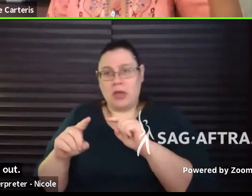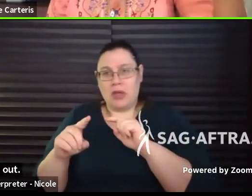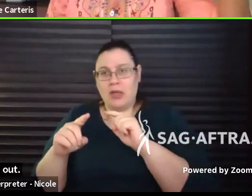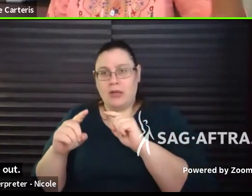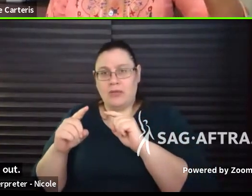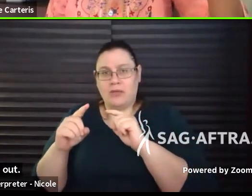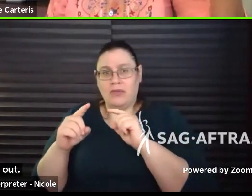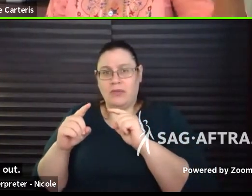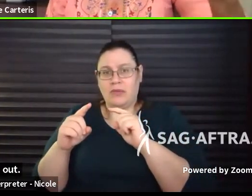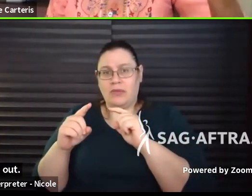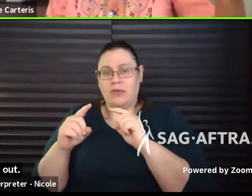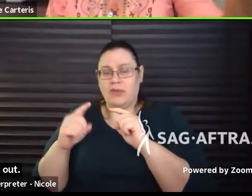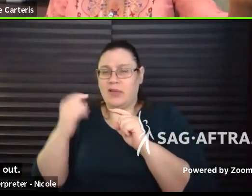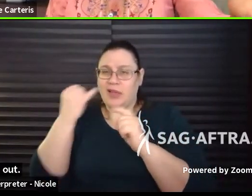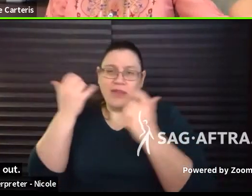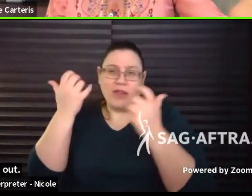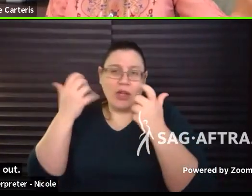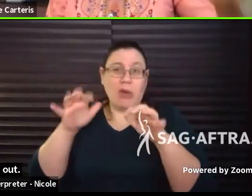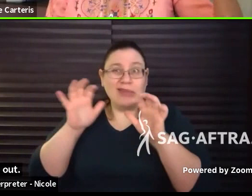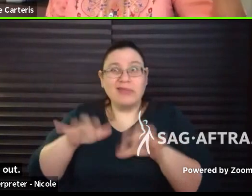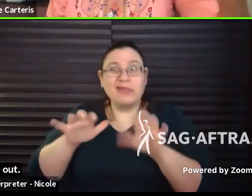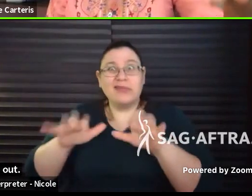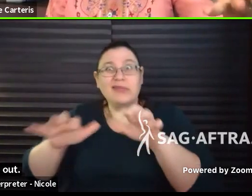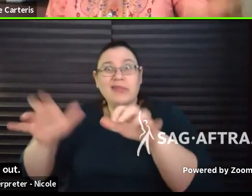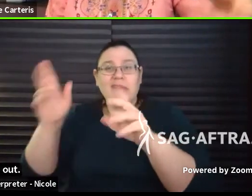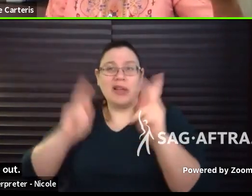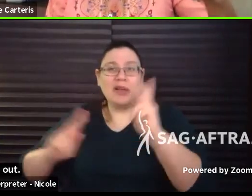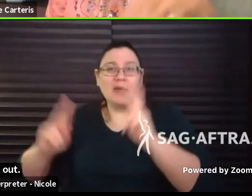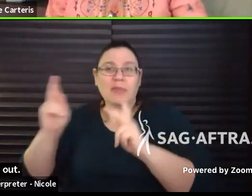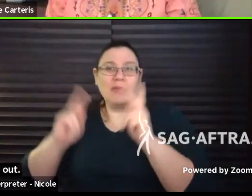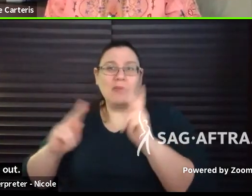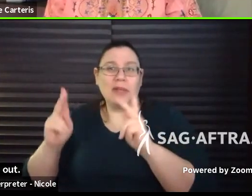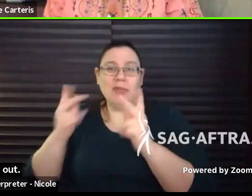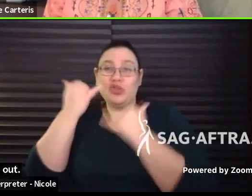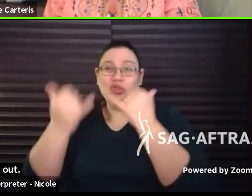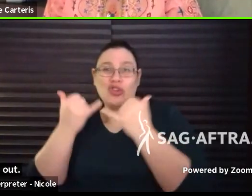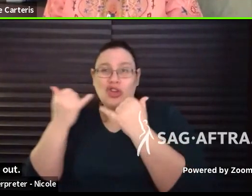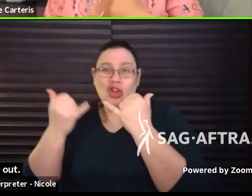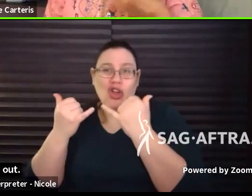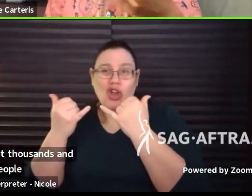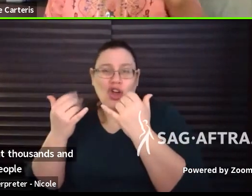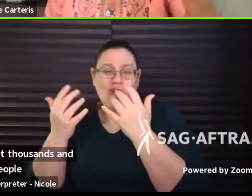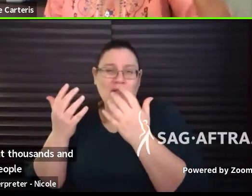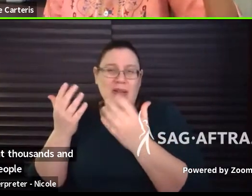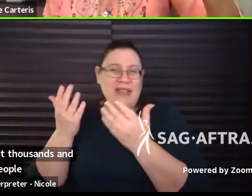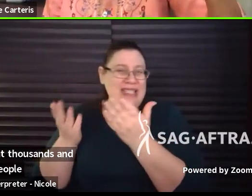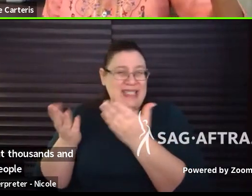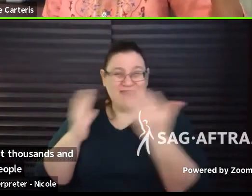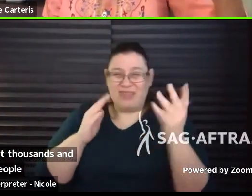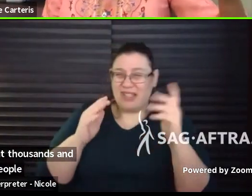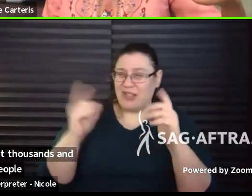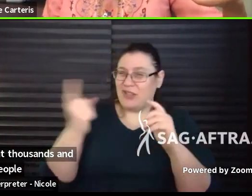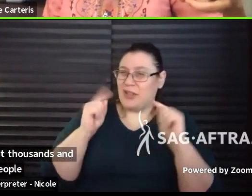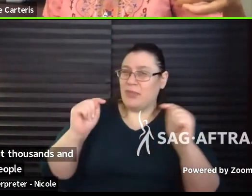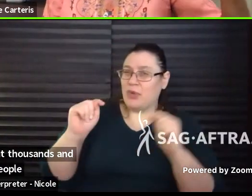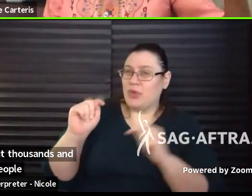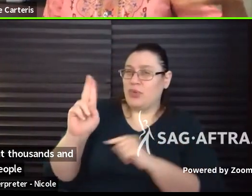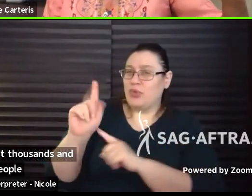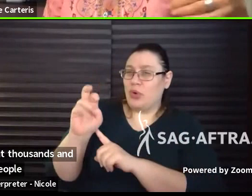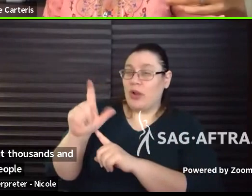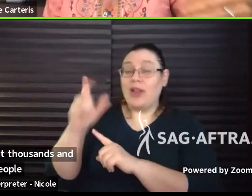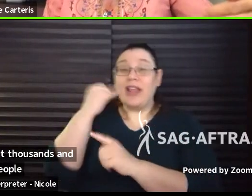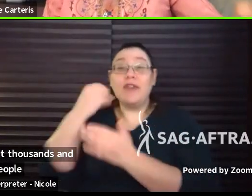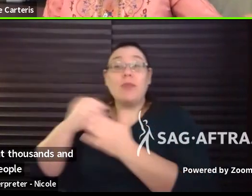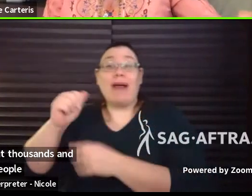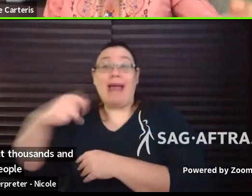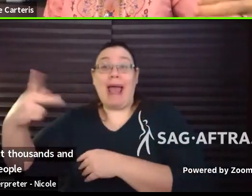want thousands and thousands of people maybe to call. That's not the way somebody wants to be able to do it. Is there a tutorial that comes with the app where they can